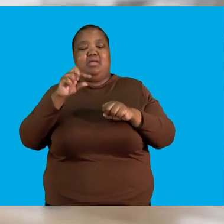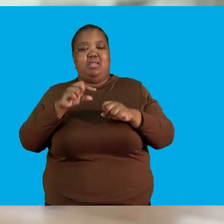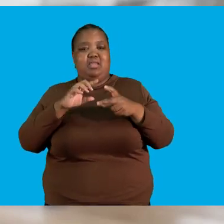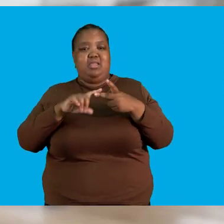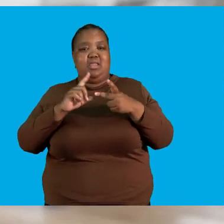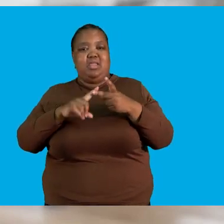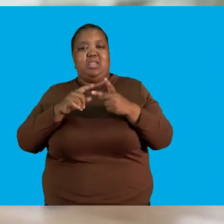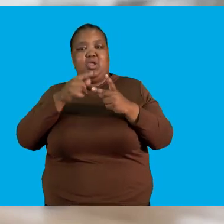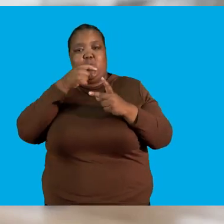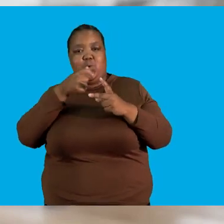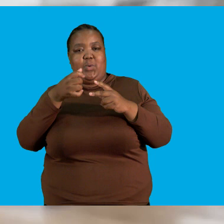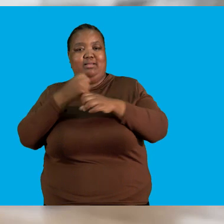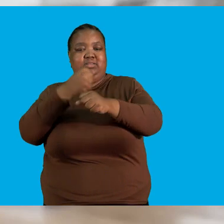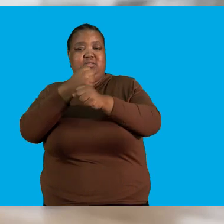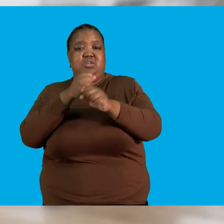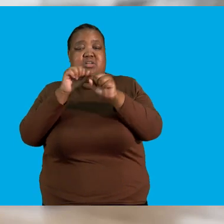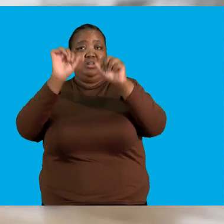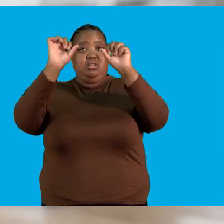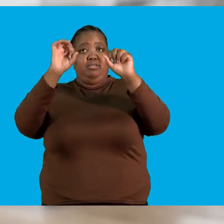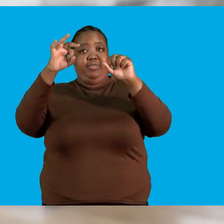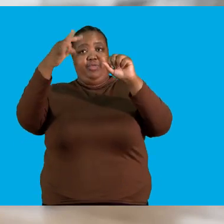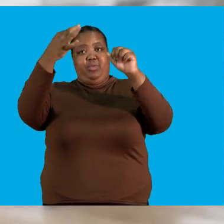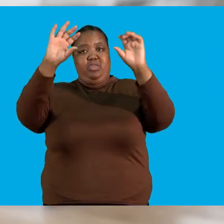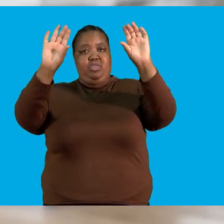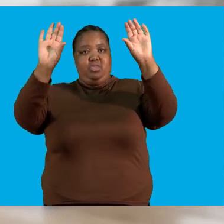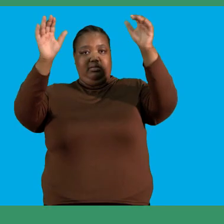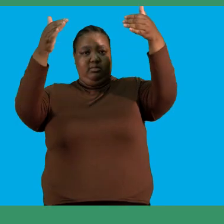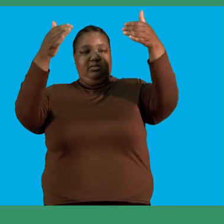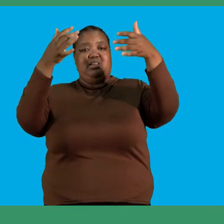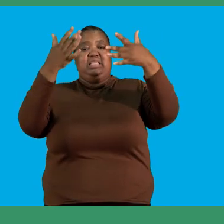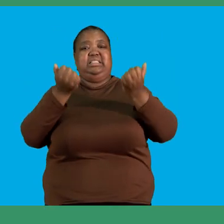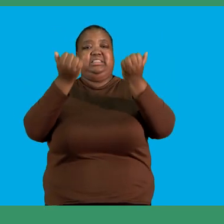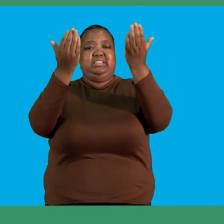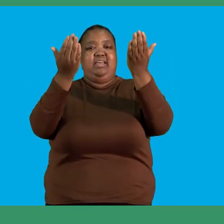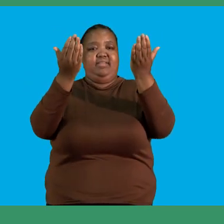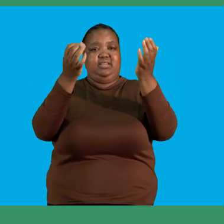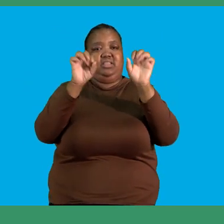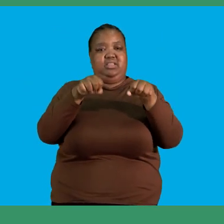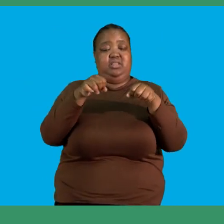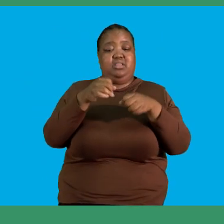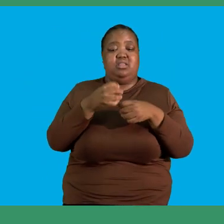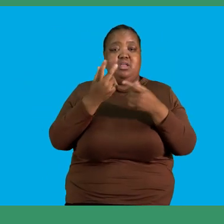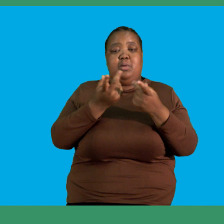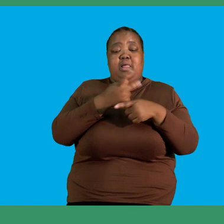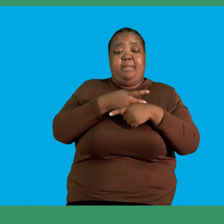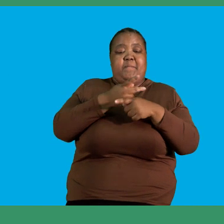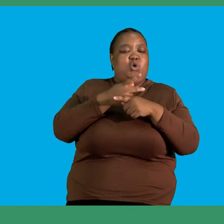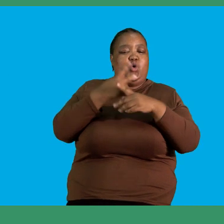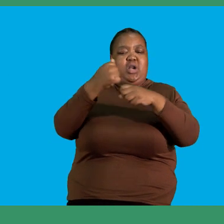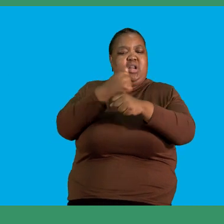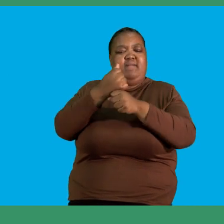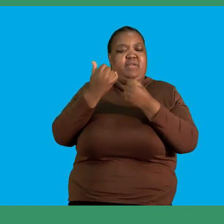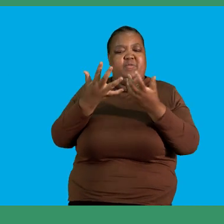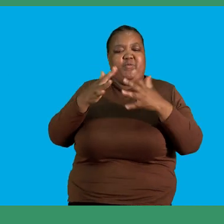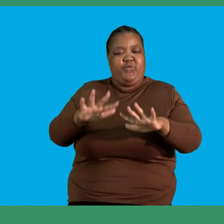manufacturing again, and so forth. Then tertiary sector deals with services. Now these are products that are